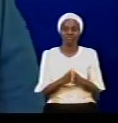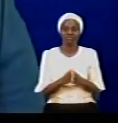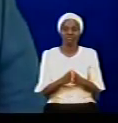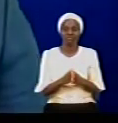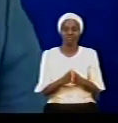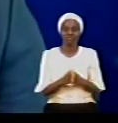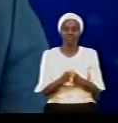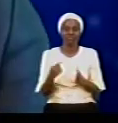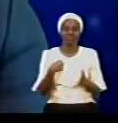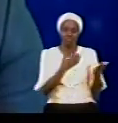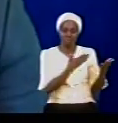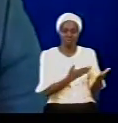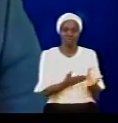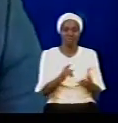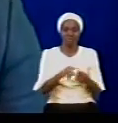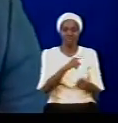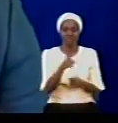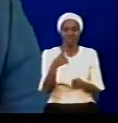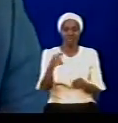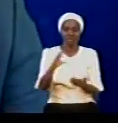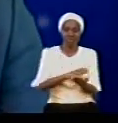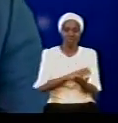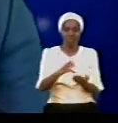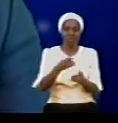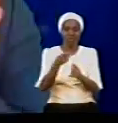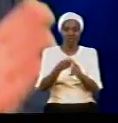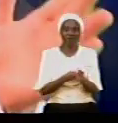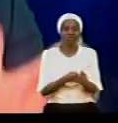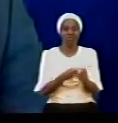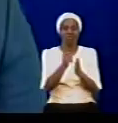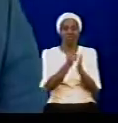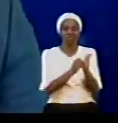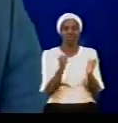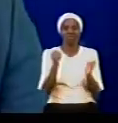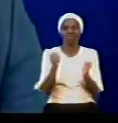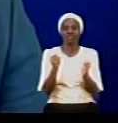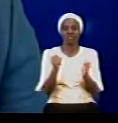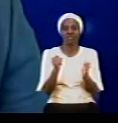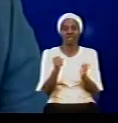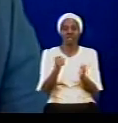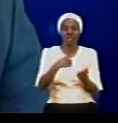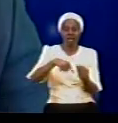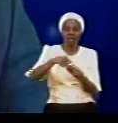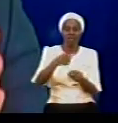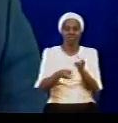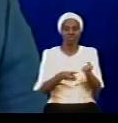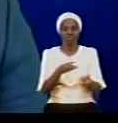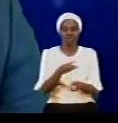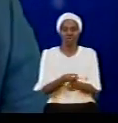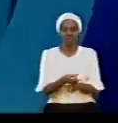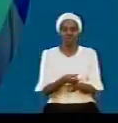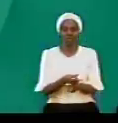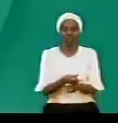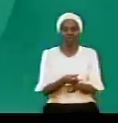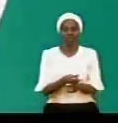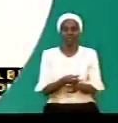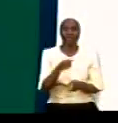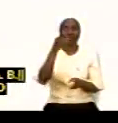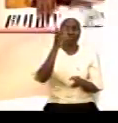the globe. Your chains will be broken, and God is about to visit you big time. Be blessed.